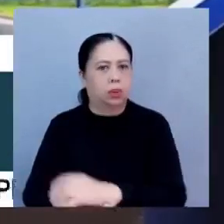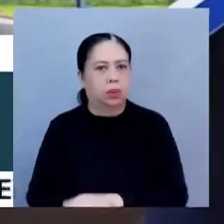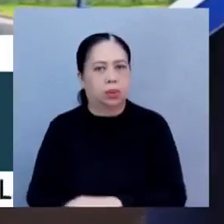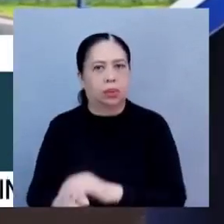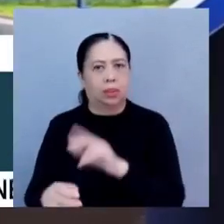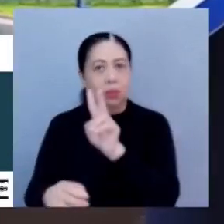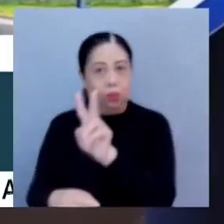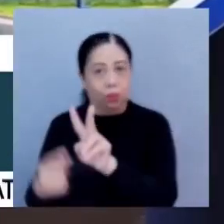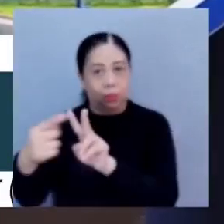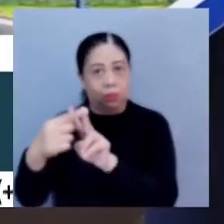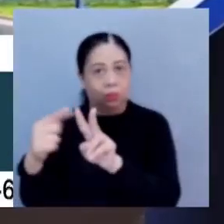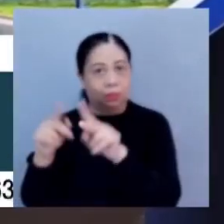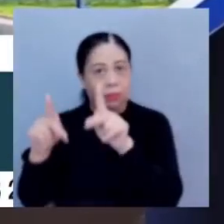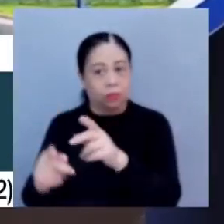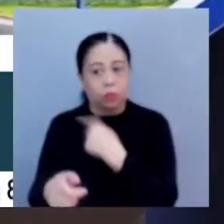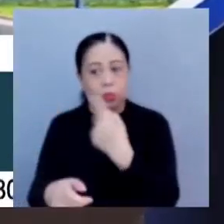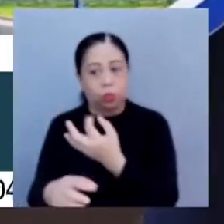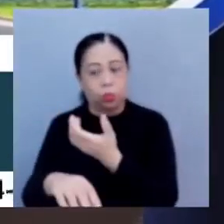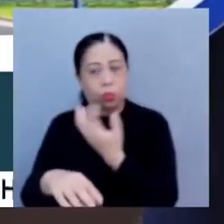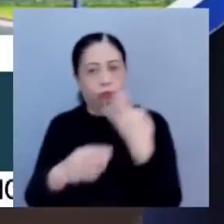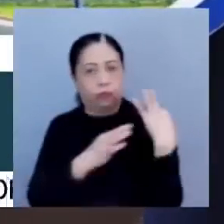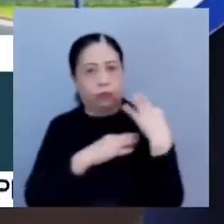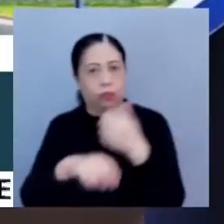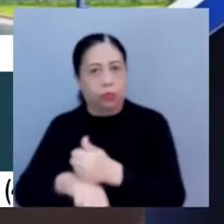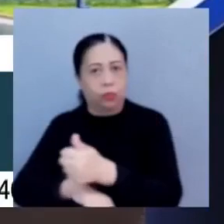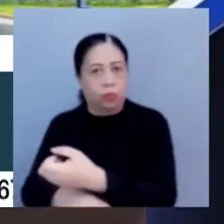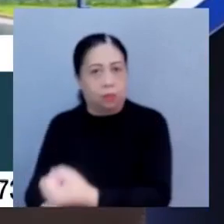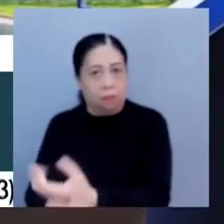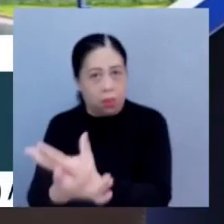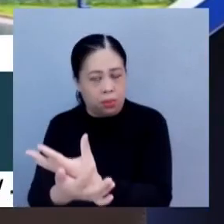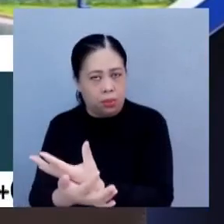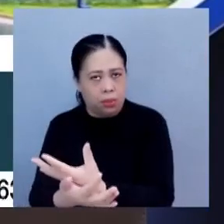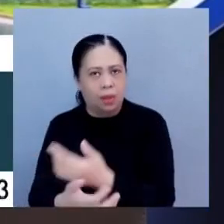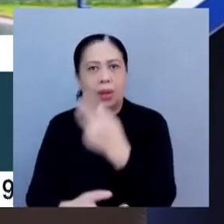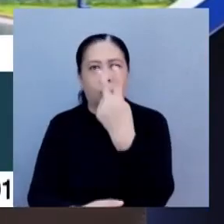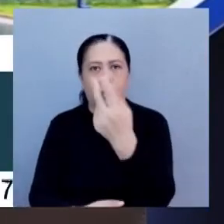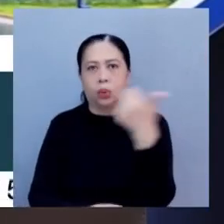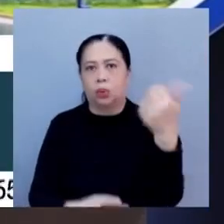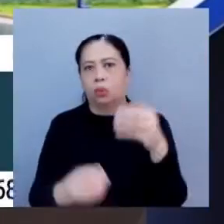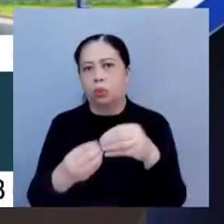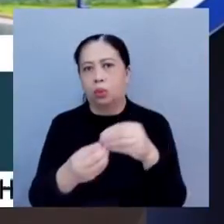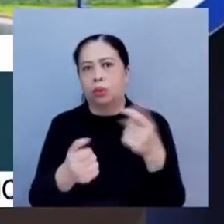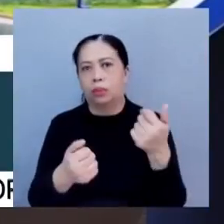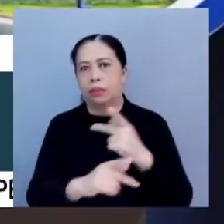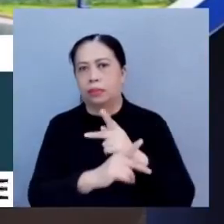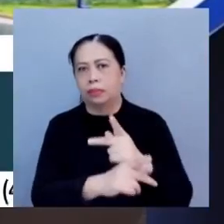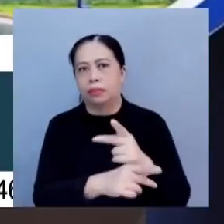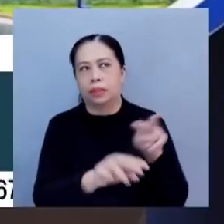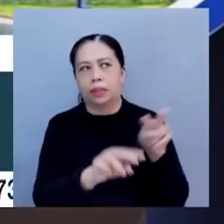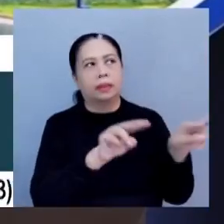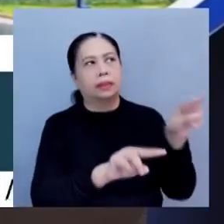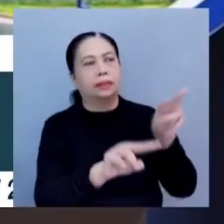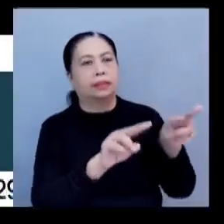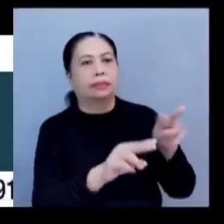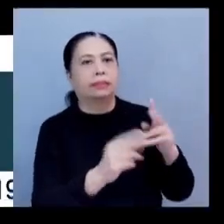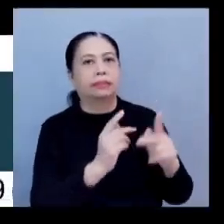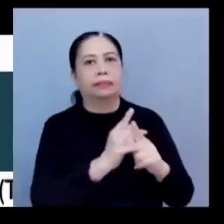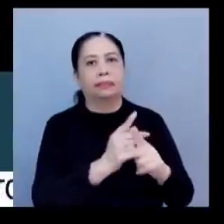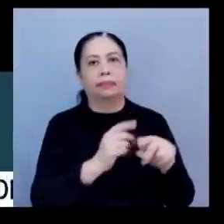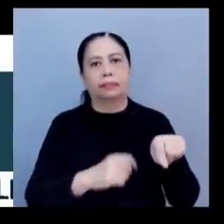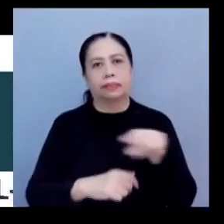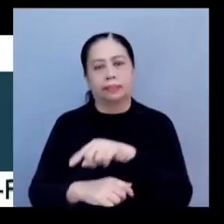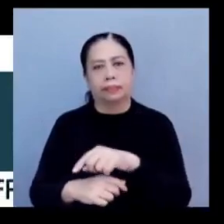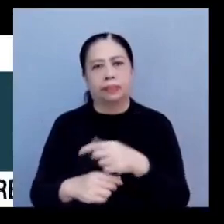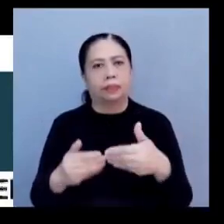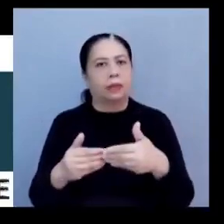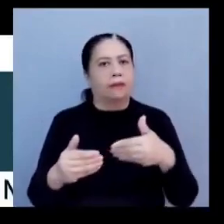natin, may dalawa po tayong tinitignan na individual na posibleng nag-lookout, naging nag-serve as lookout po dito. Prior to